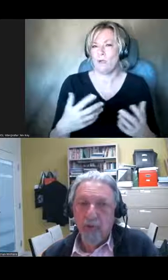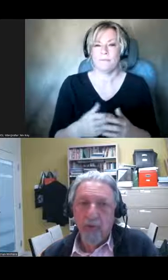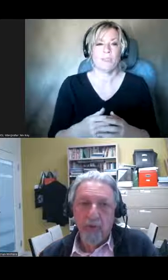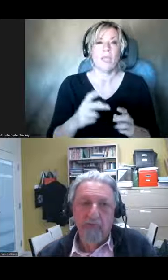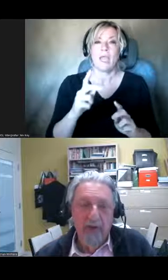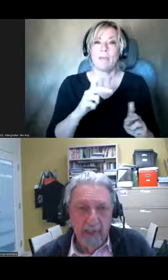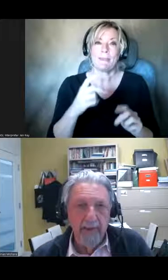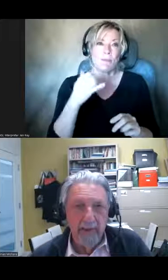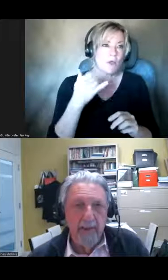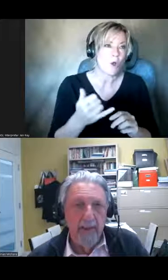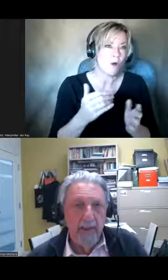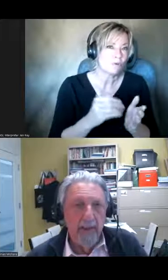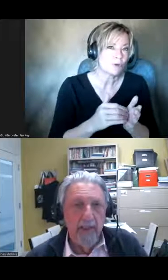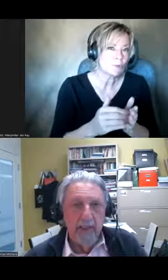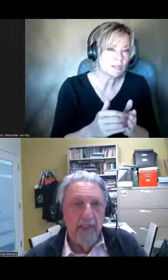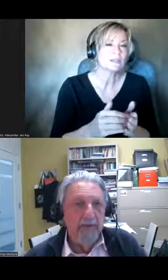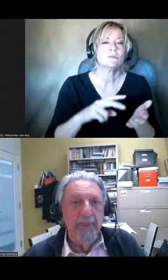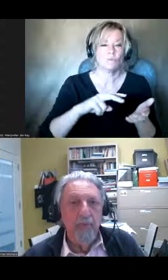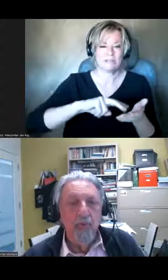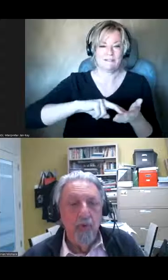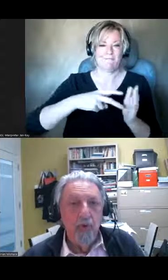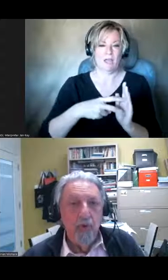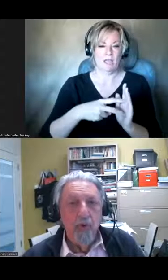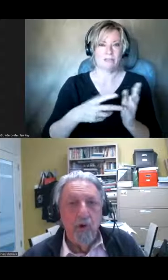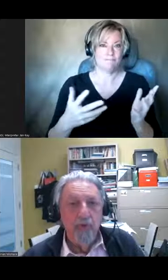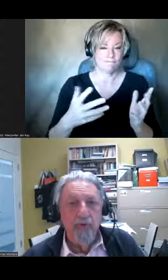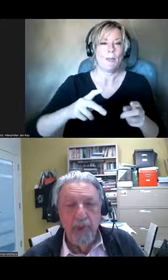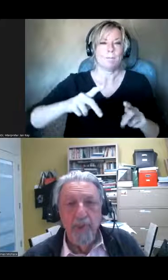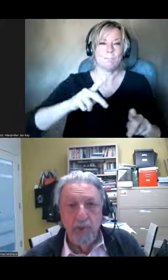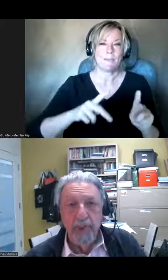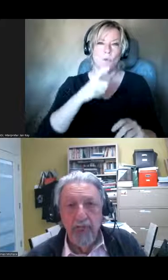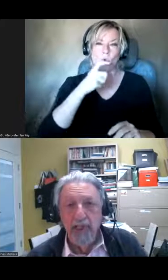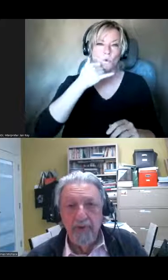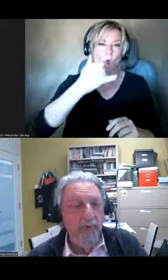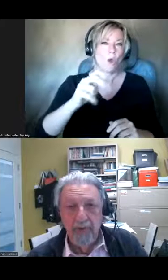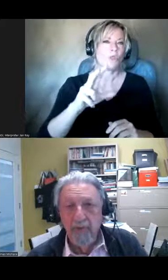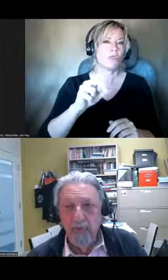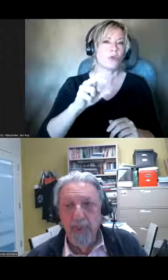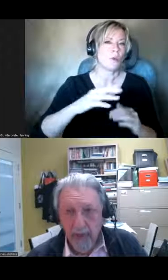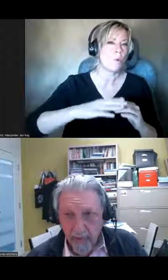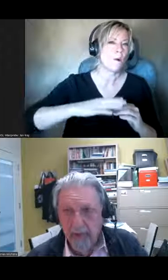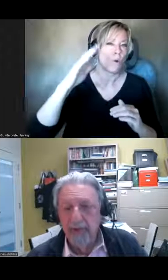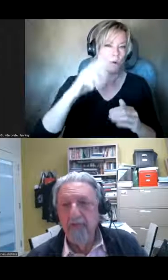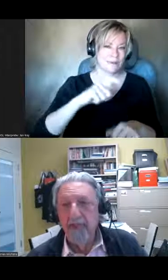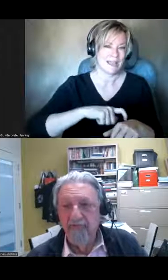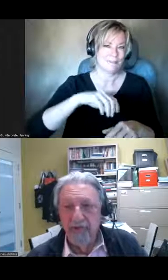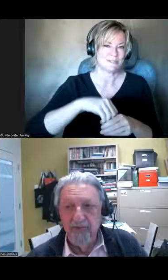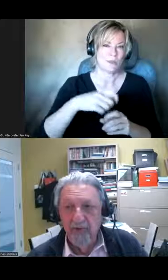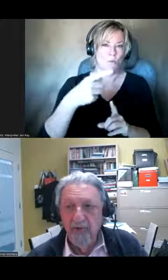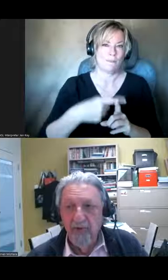callers were defined and as people who call 30 or more times a month. We inherited